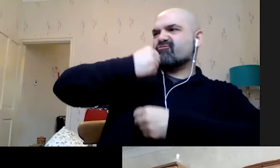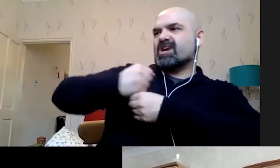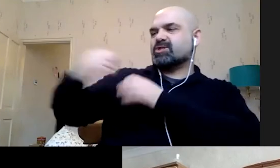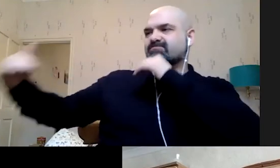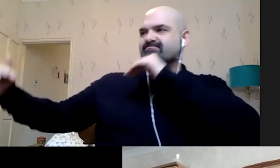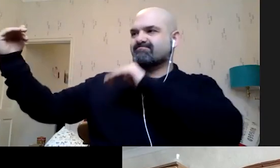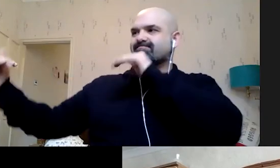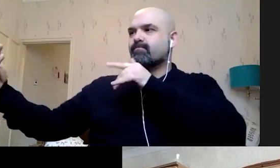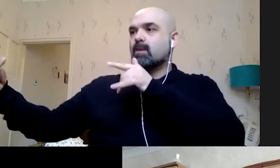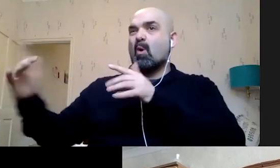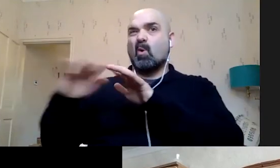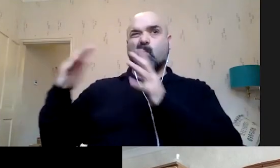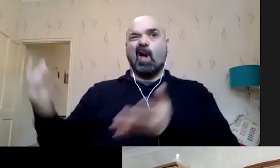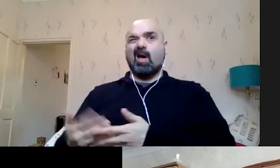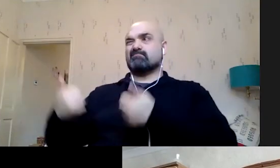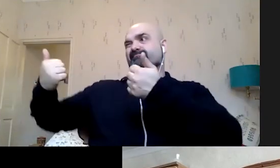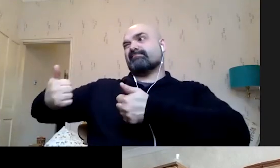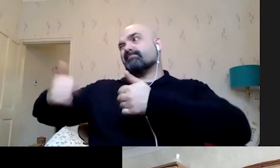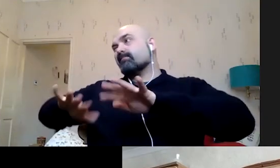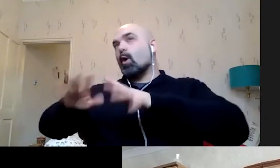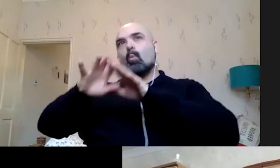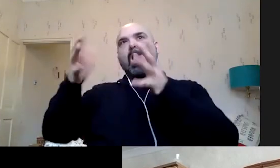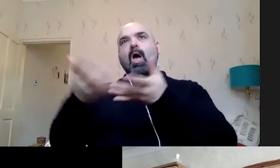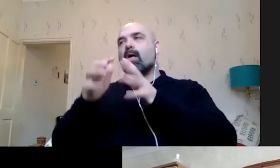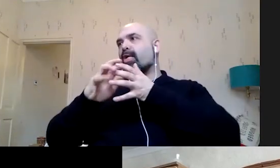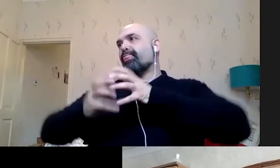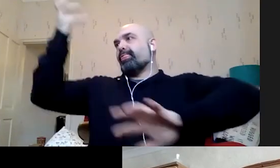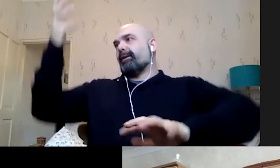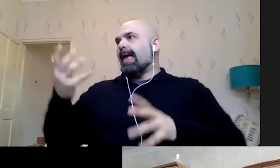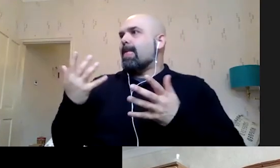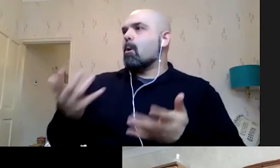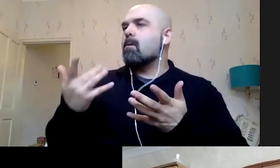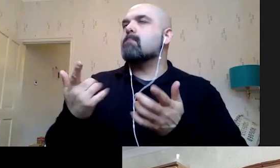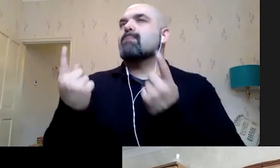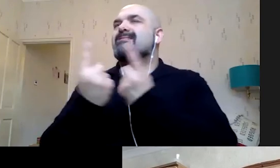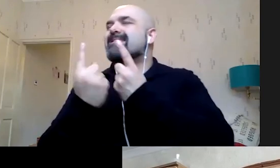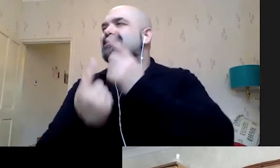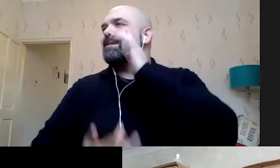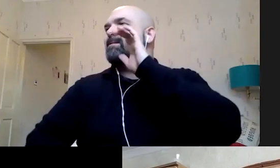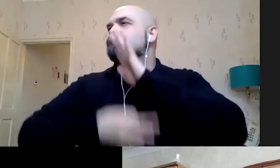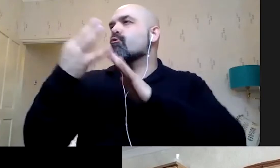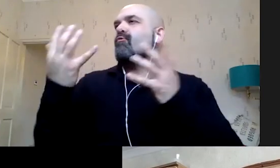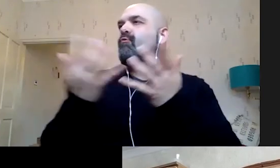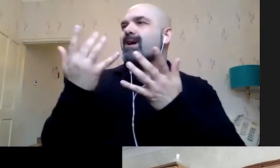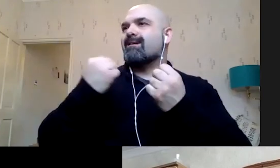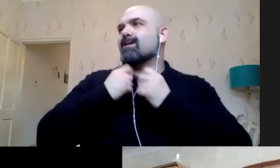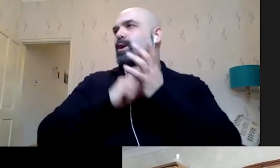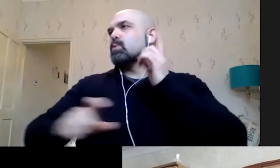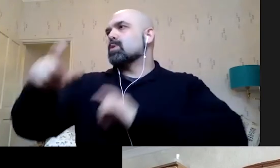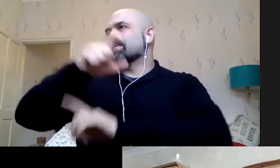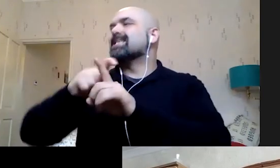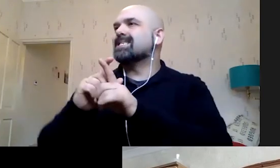great at the moment. The world might be falling apart, but things are getting better in at least some respects. And we need to work together to make